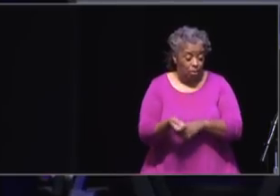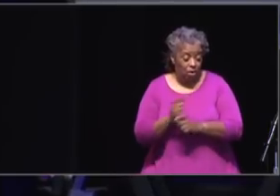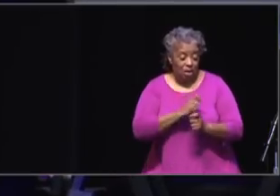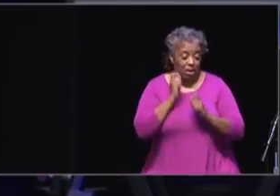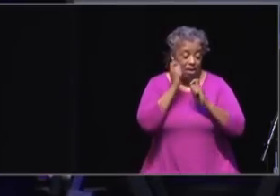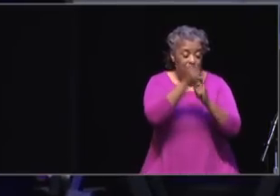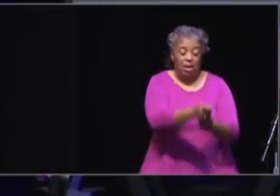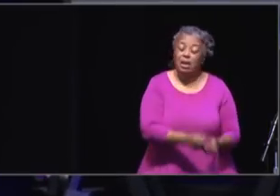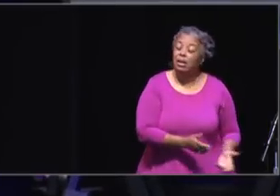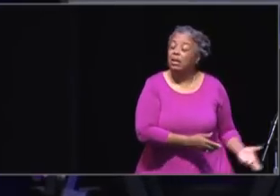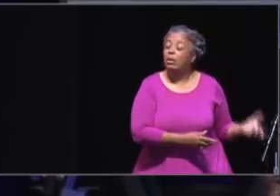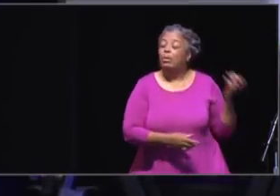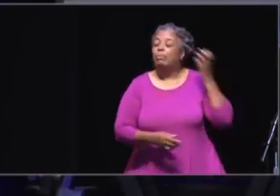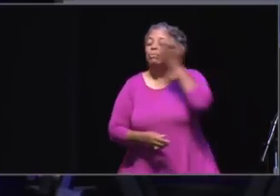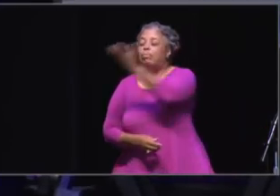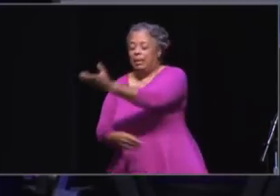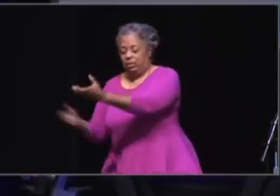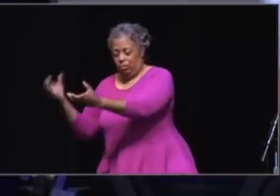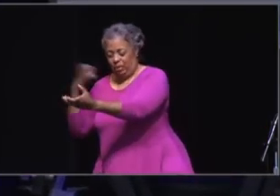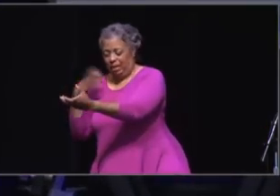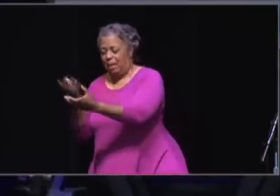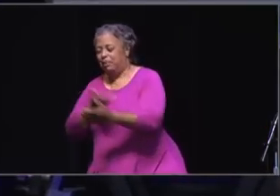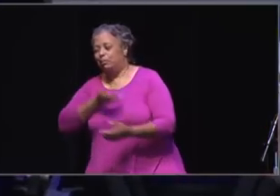hammer, ha, and carry it to the